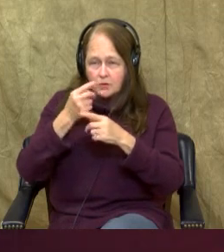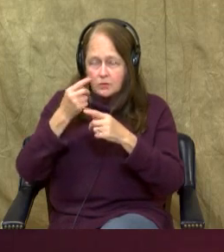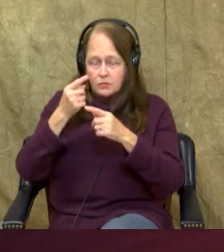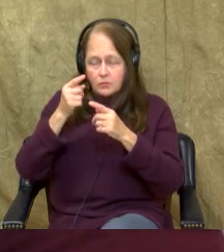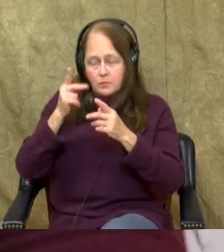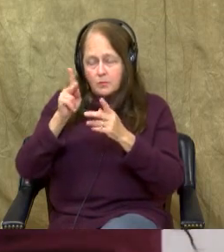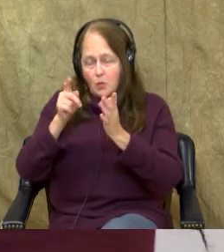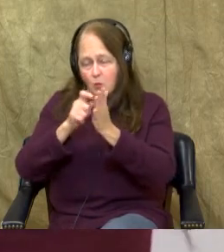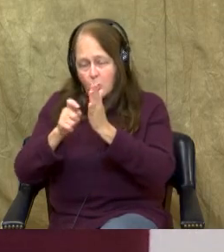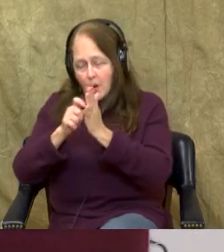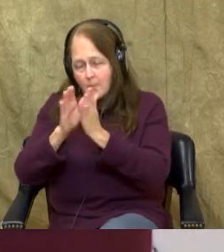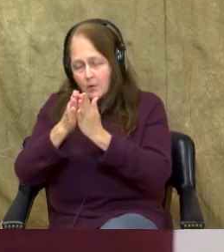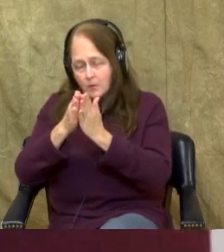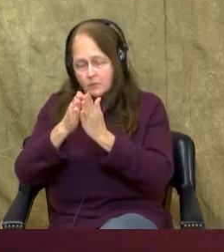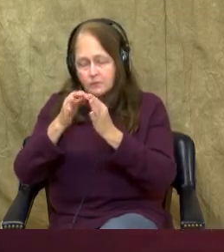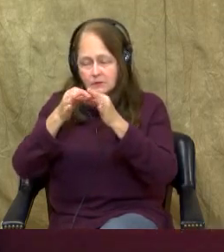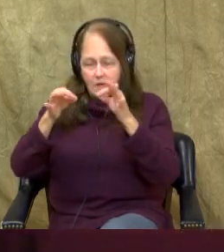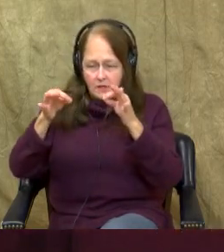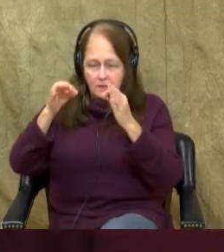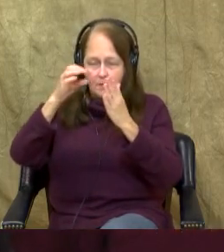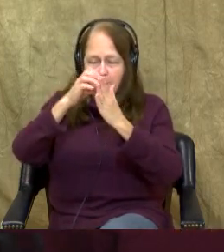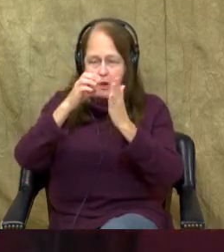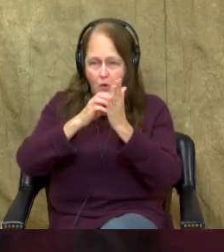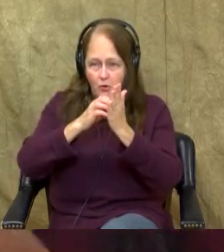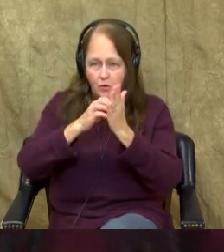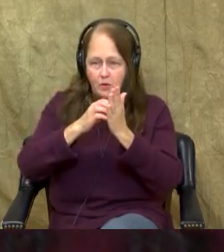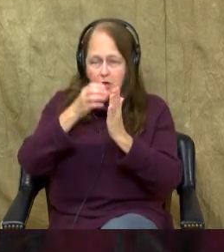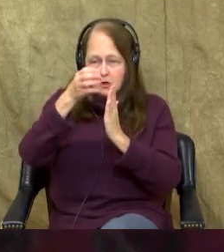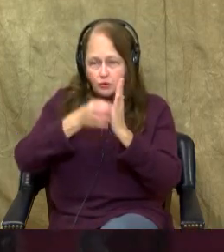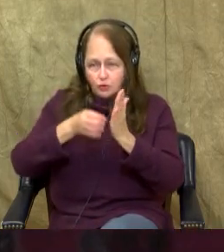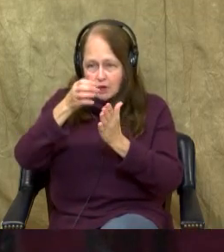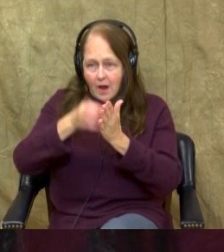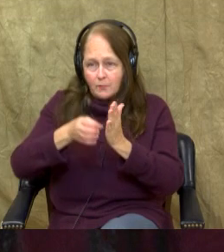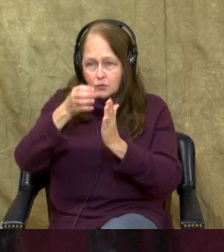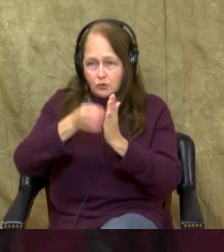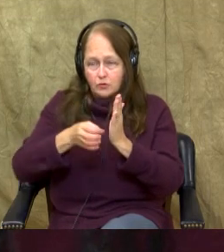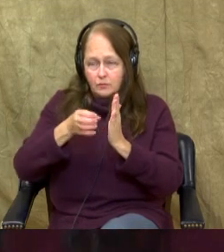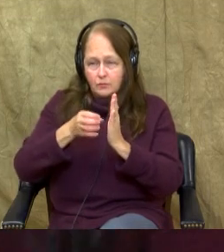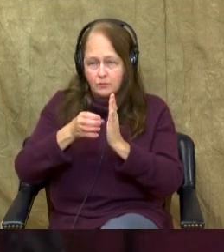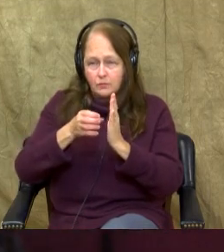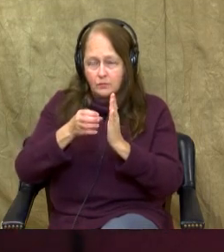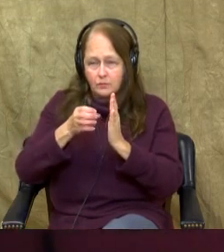into sentences, paragraphs, chapters, as well as stanzas.